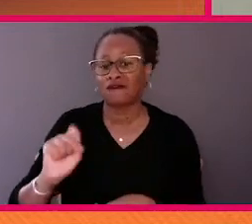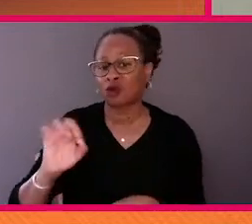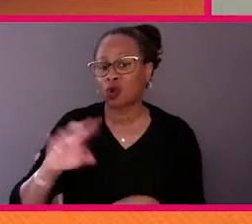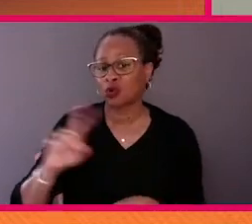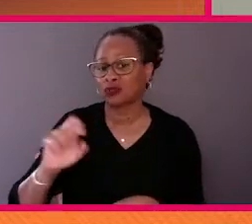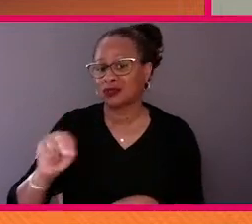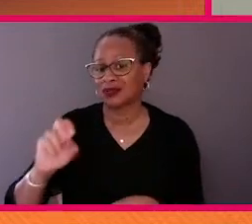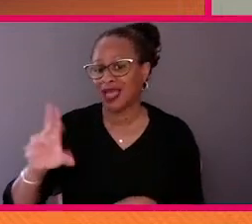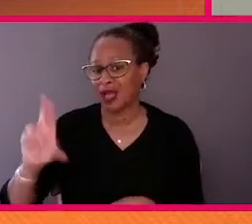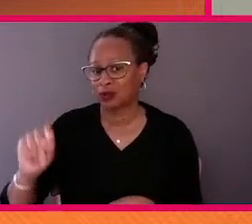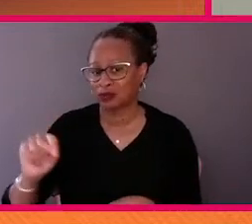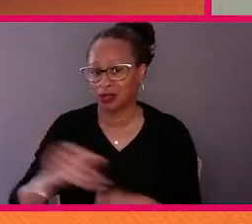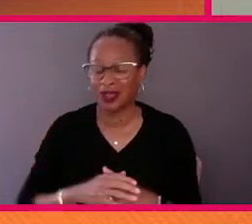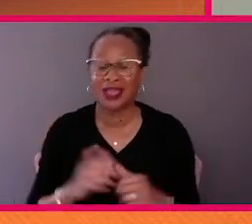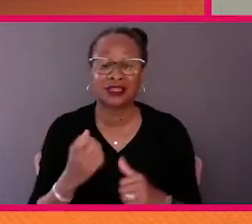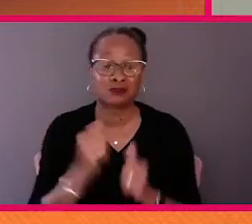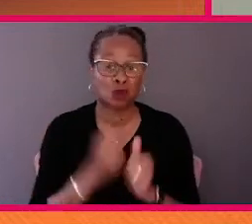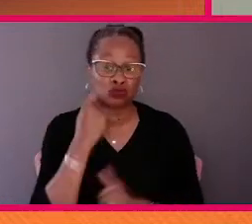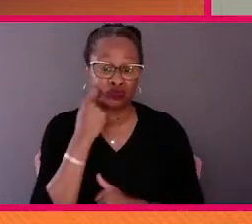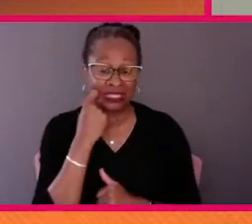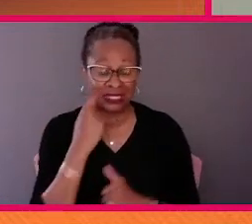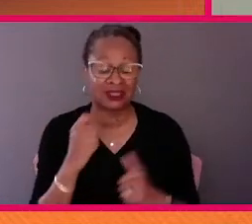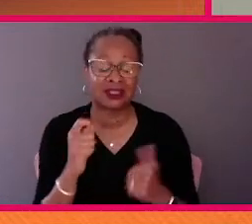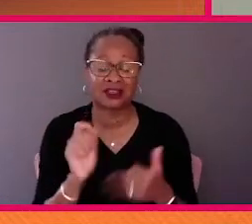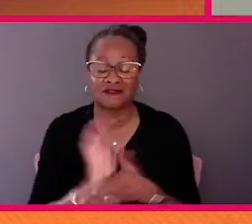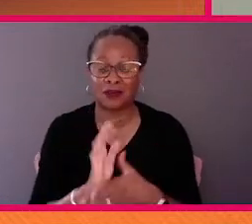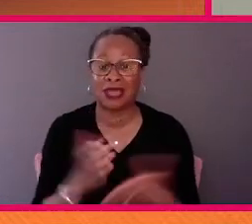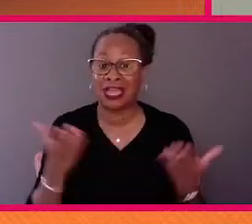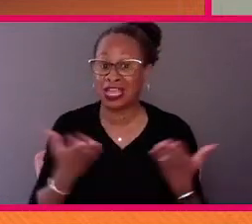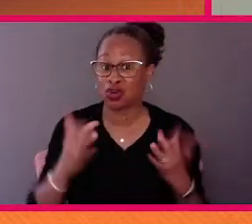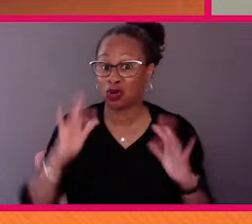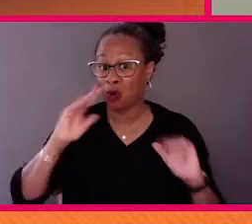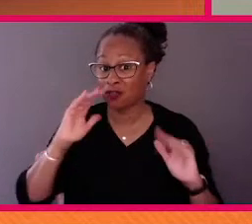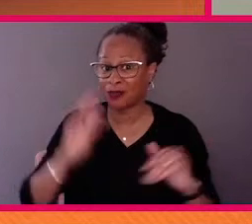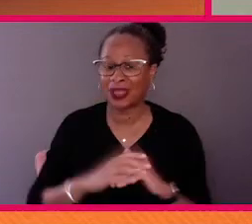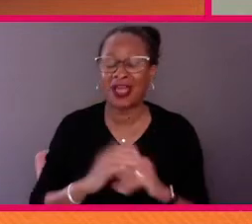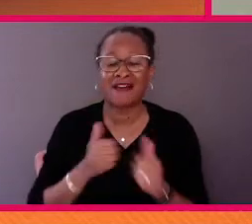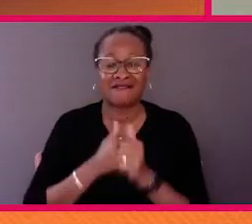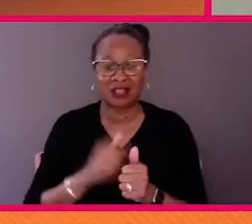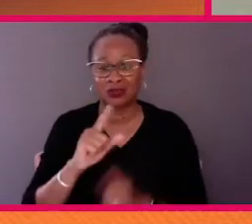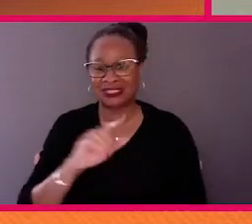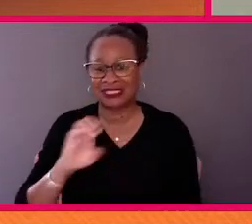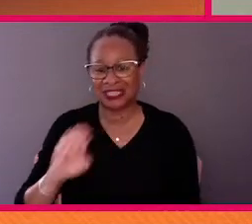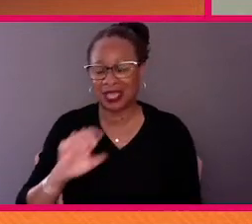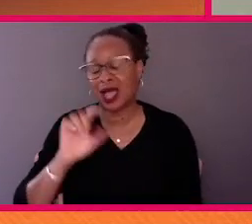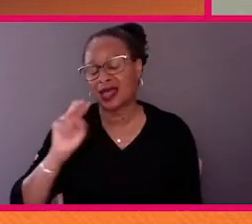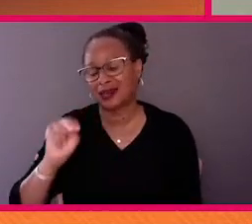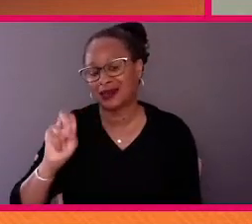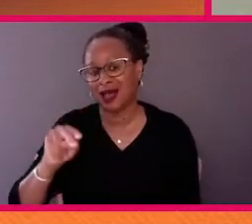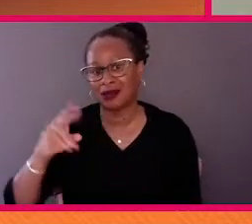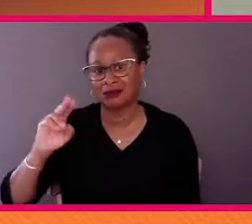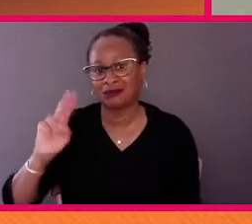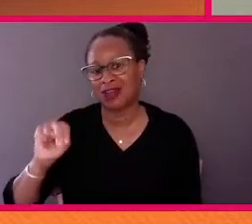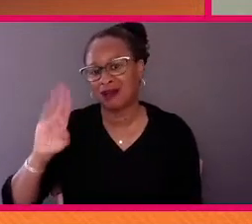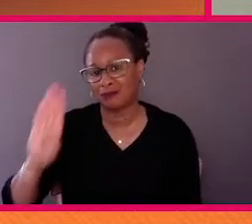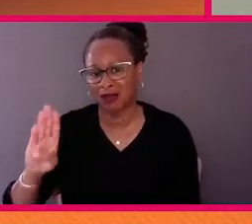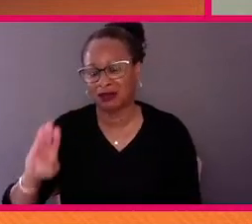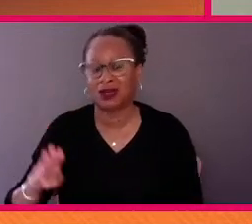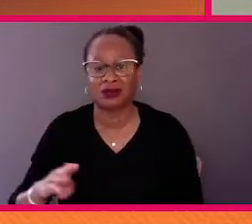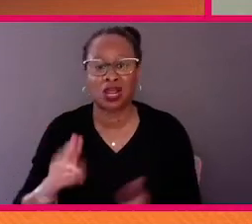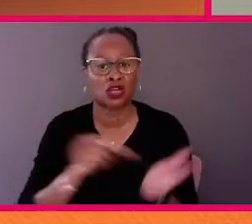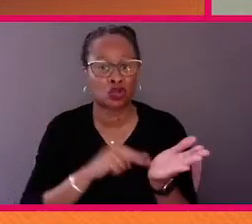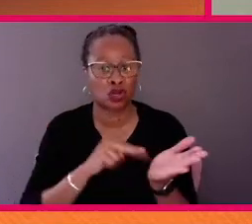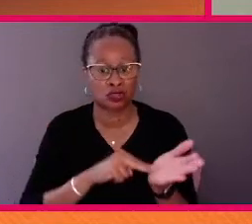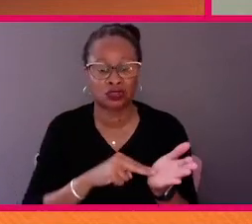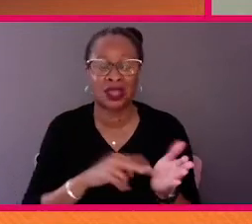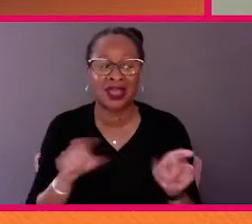Hopefully, follows Z, a non-binary aspiring nurse in China, as they strive to build a gender-affirming